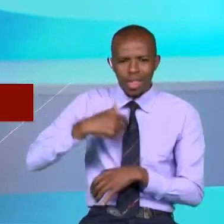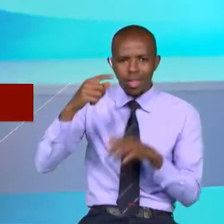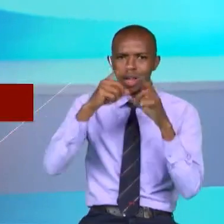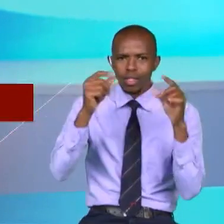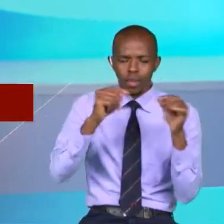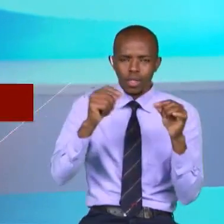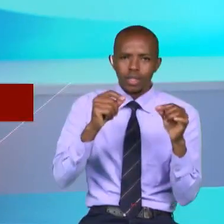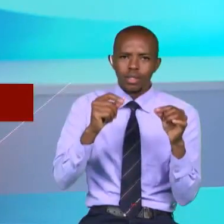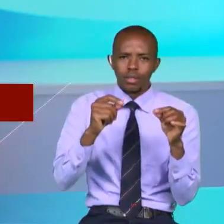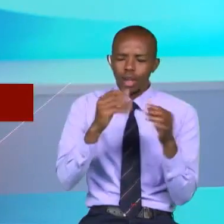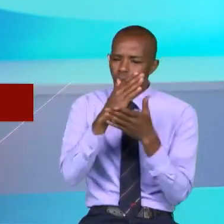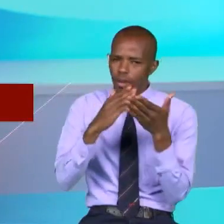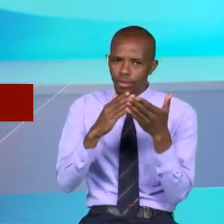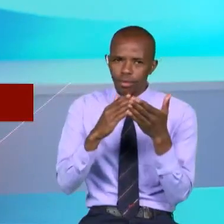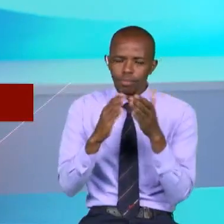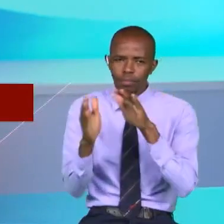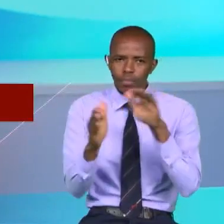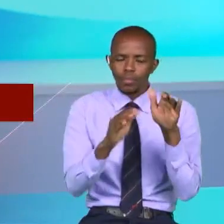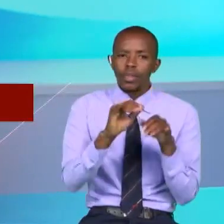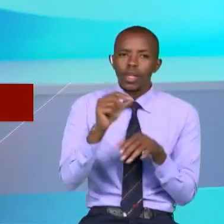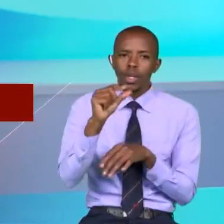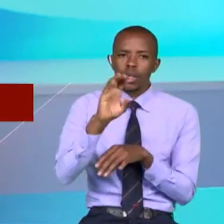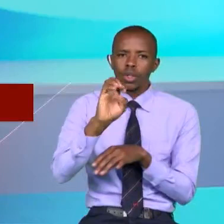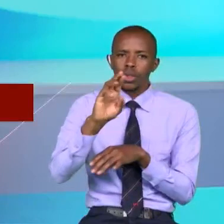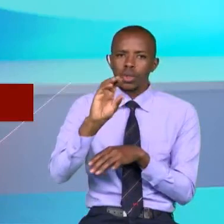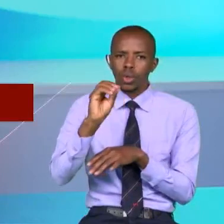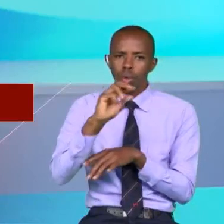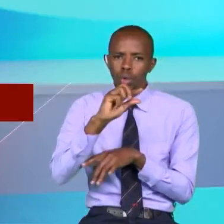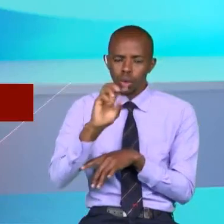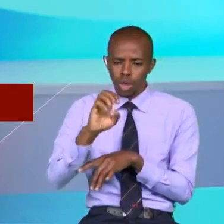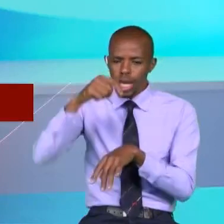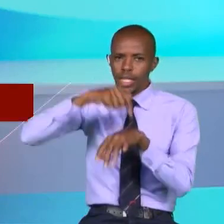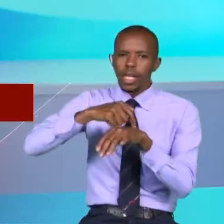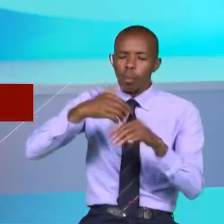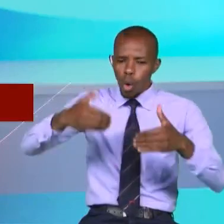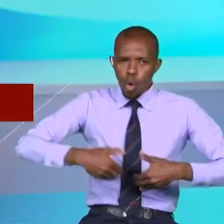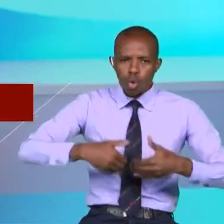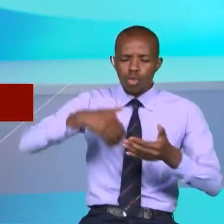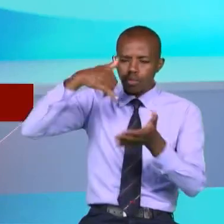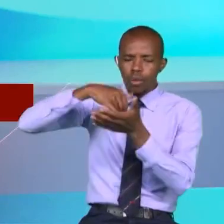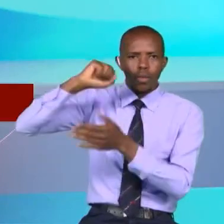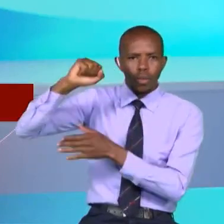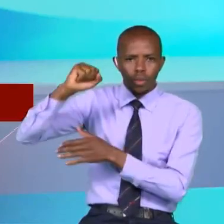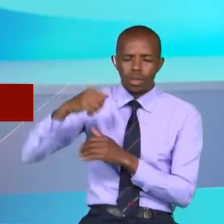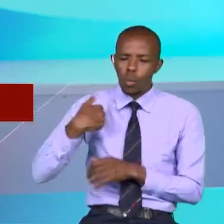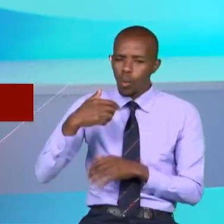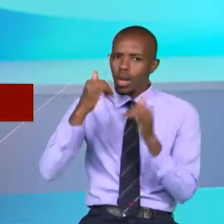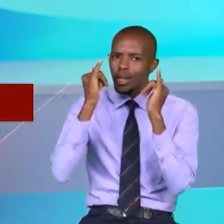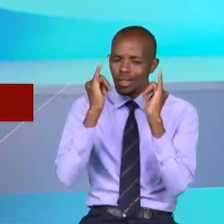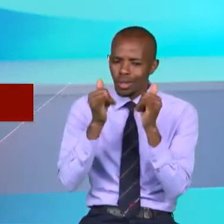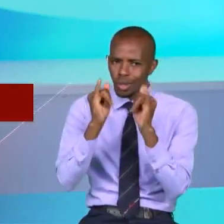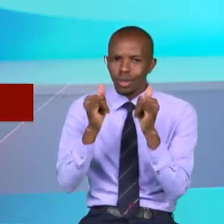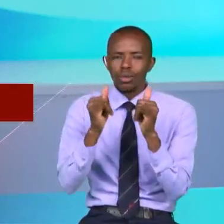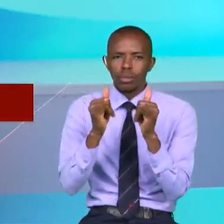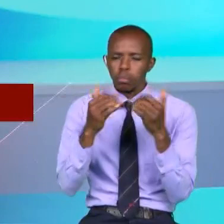in as a half. I am George from Rwai. It's time for youths to join politics. We need new and